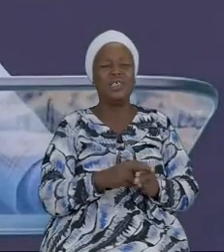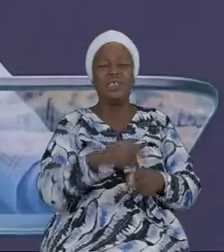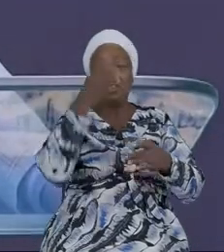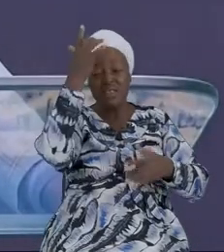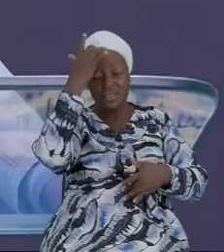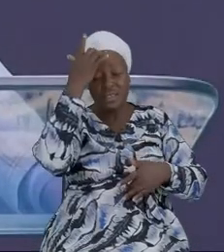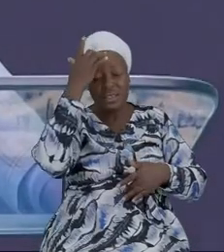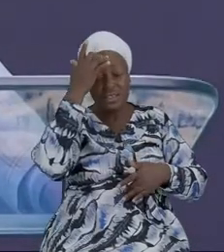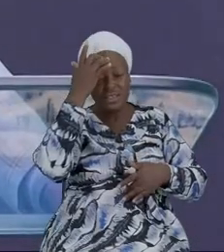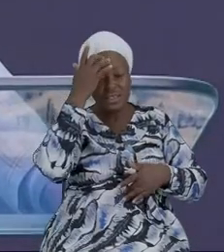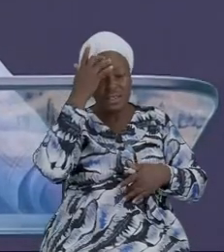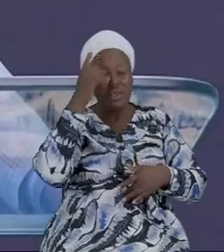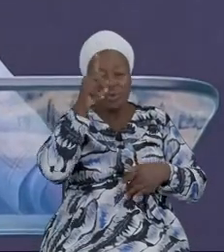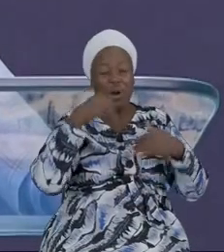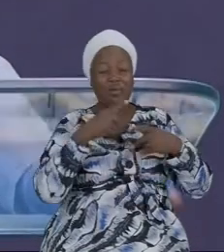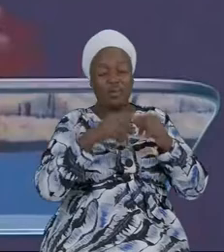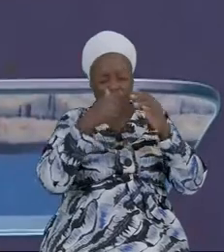Sickness, you'll have to bow.